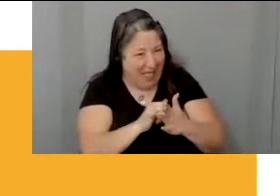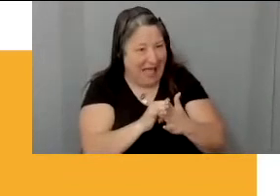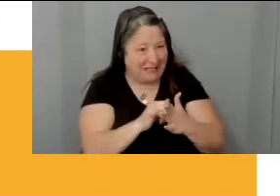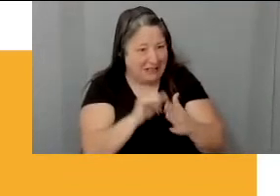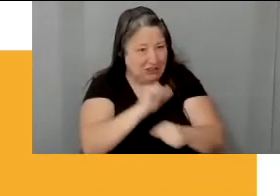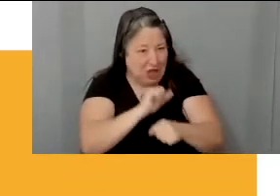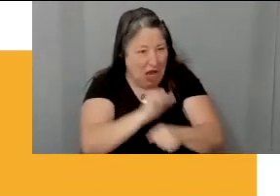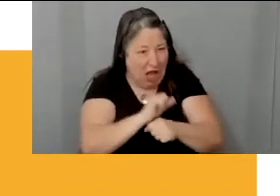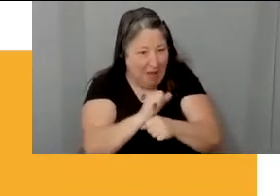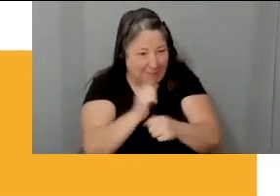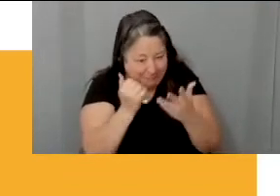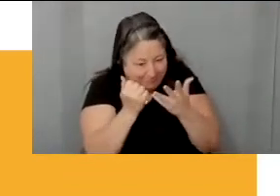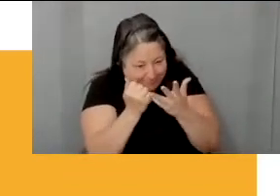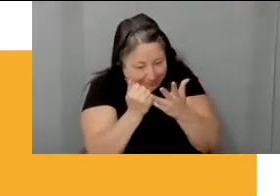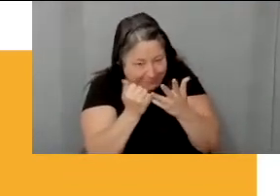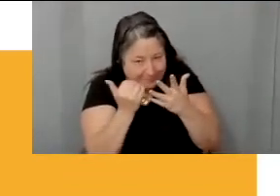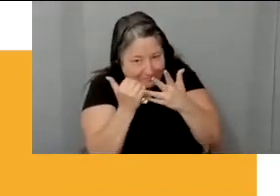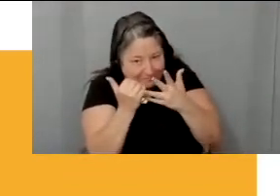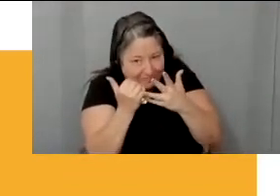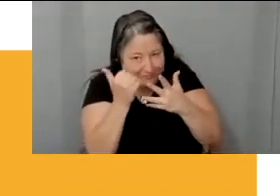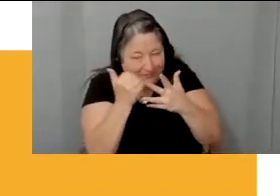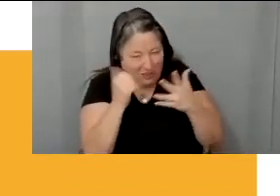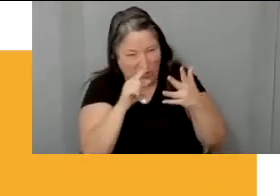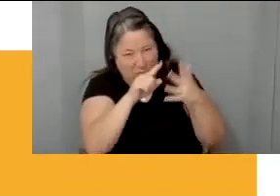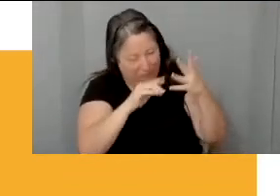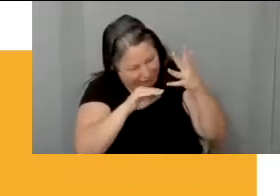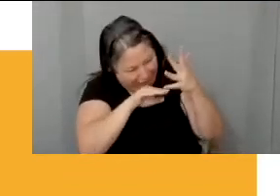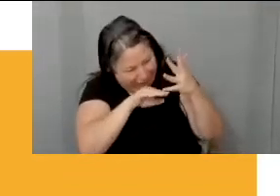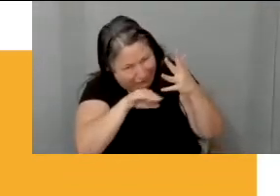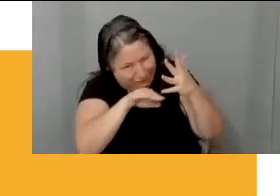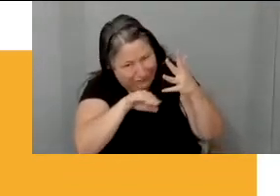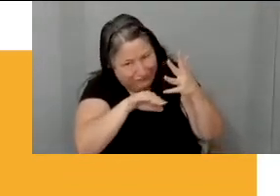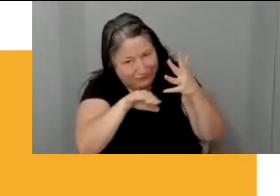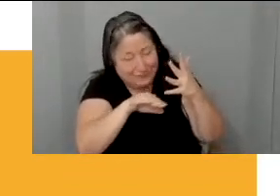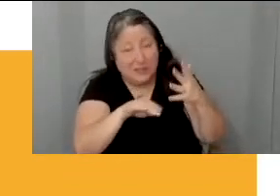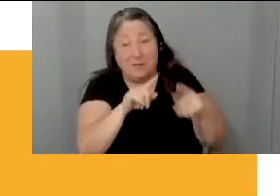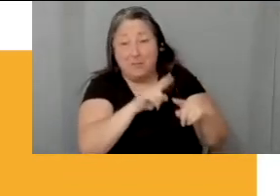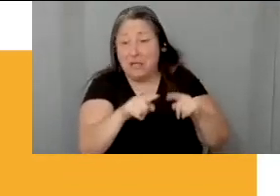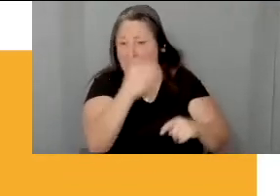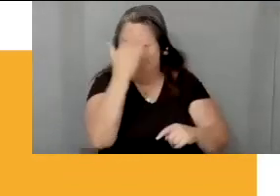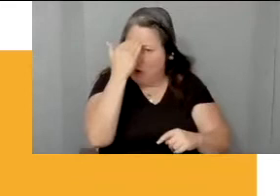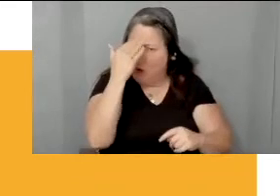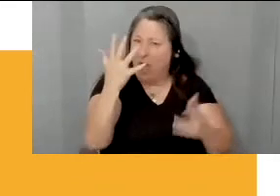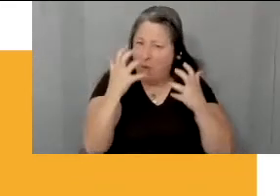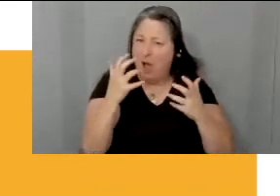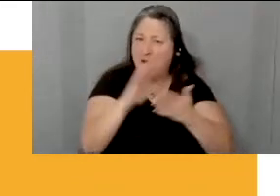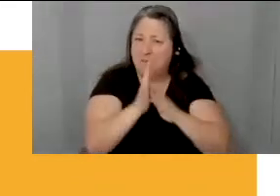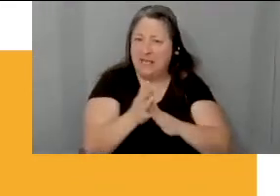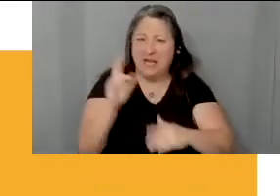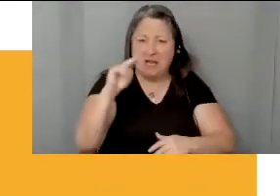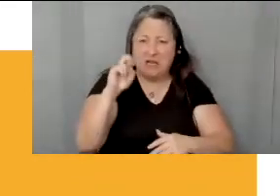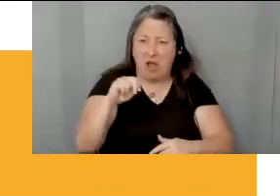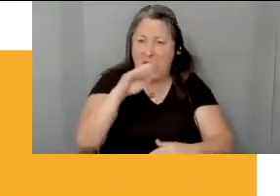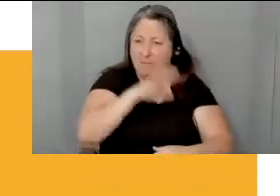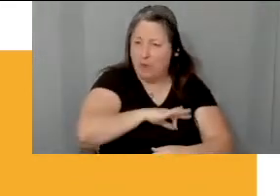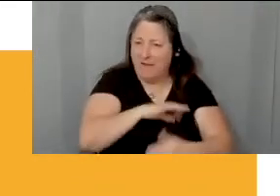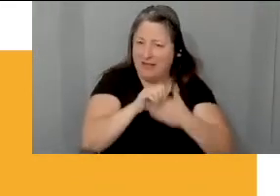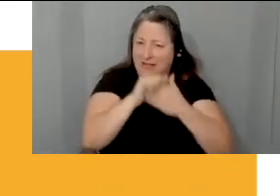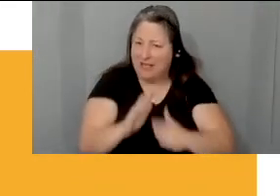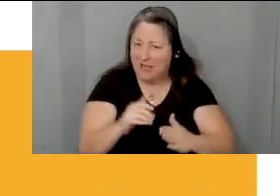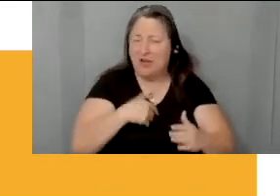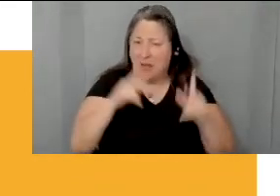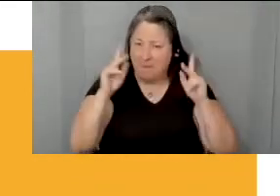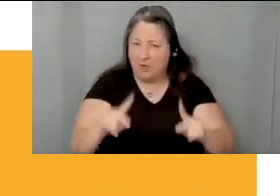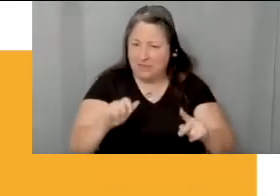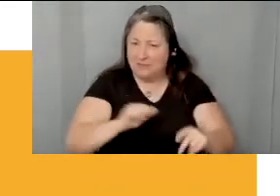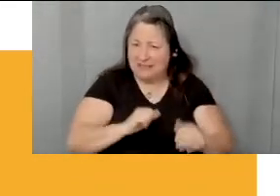everyone was speaking about, but you know that you want to be a nonprofit leader and you are a person with a disability.